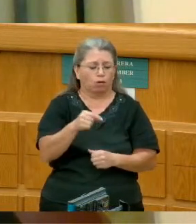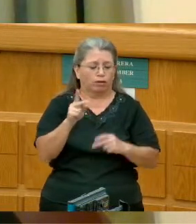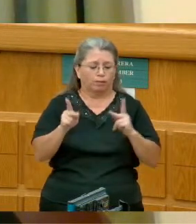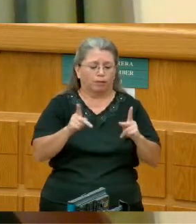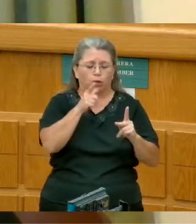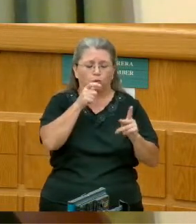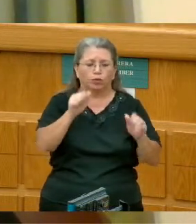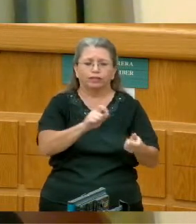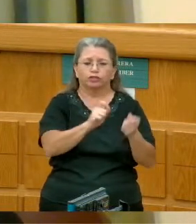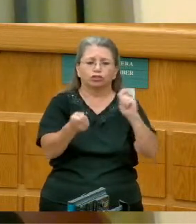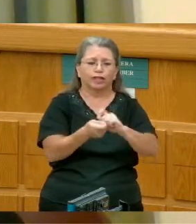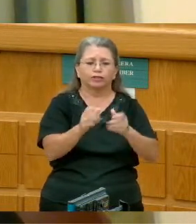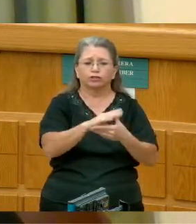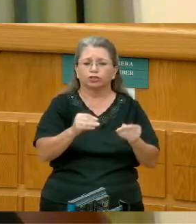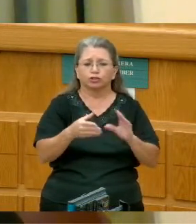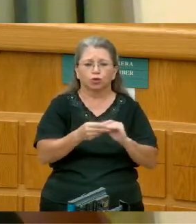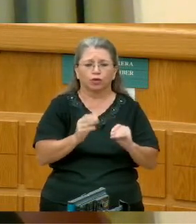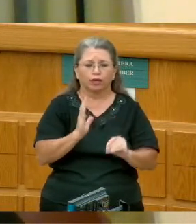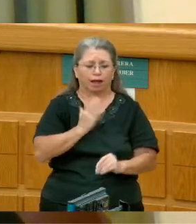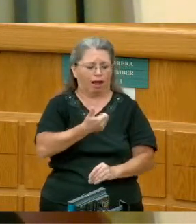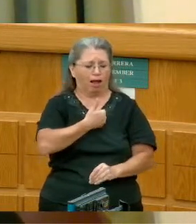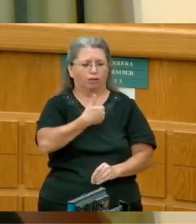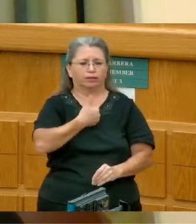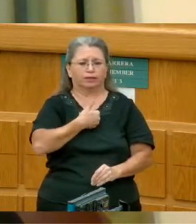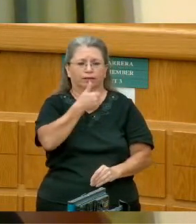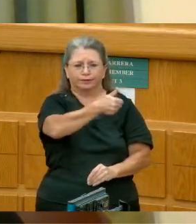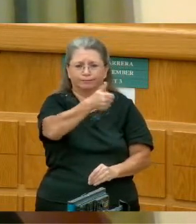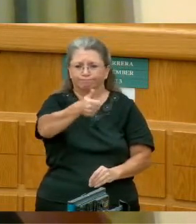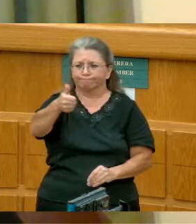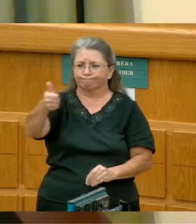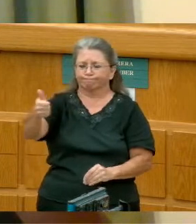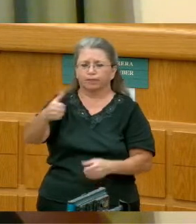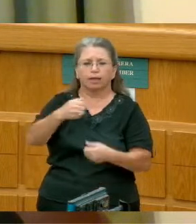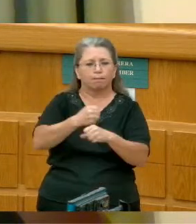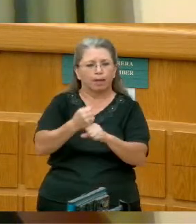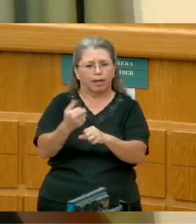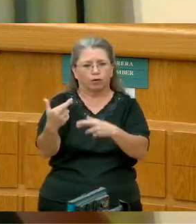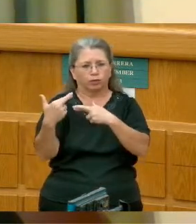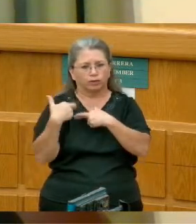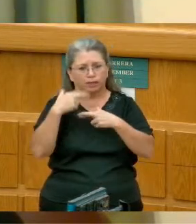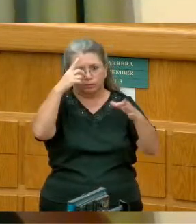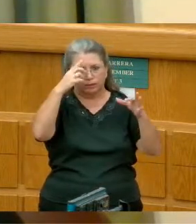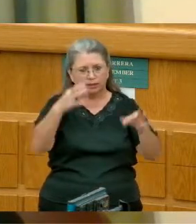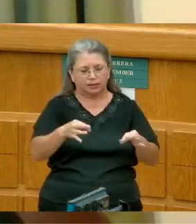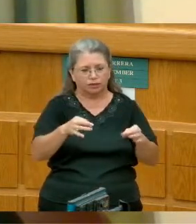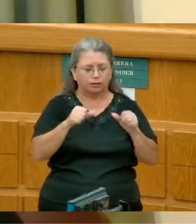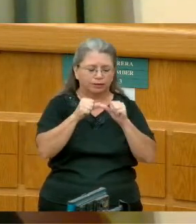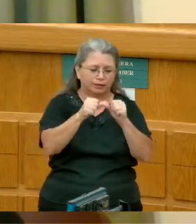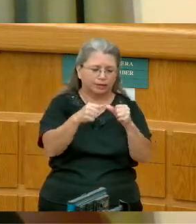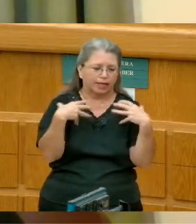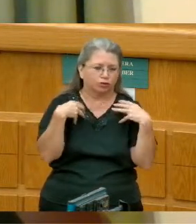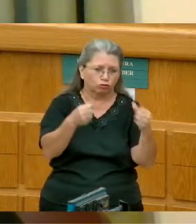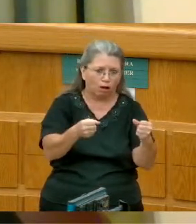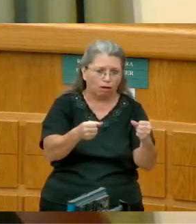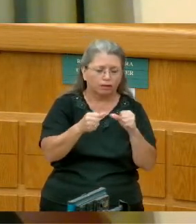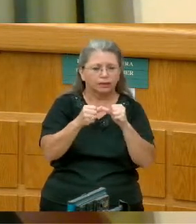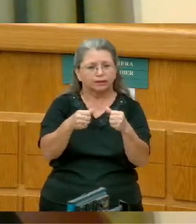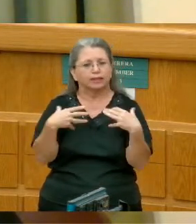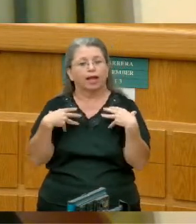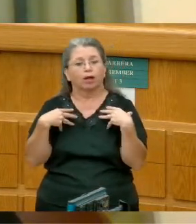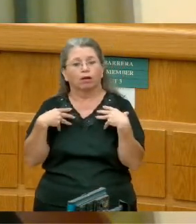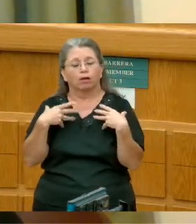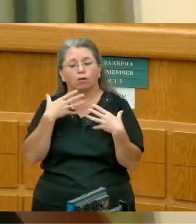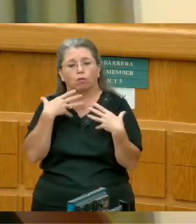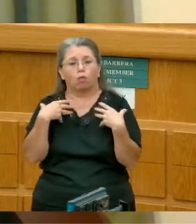are ourselves. Make responsible decisions. Stay strong, stay well, and as